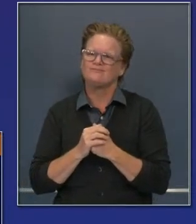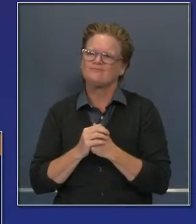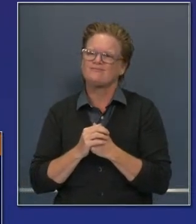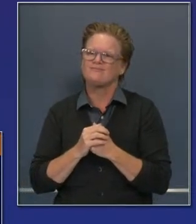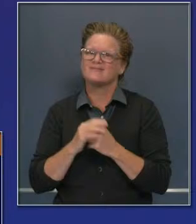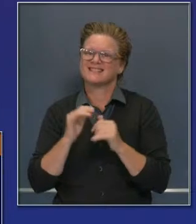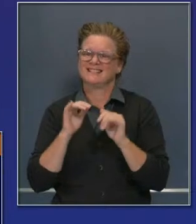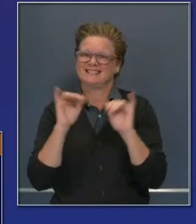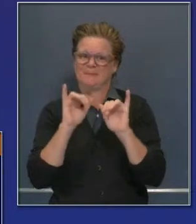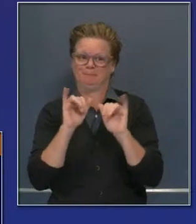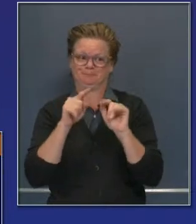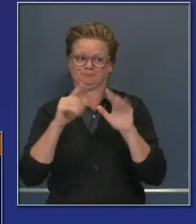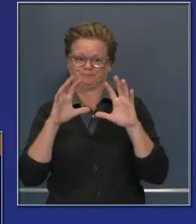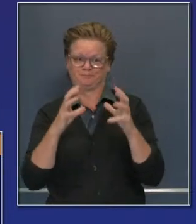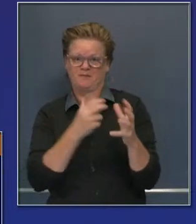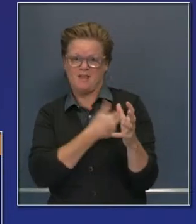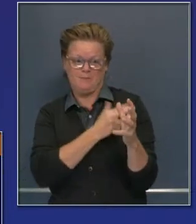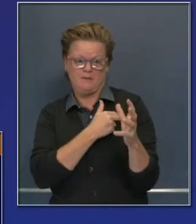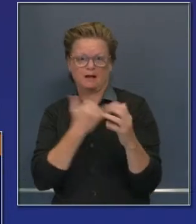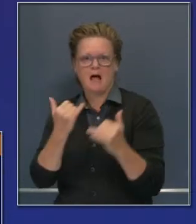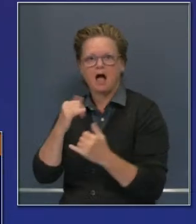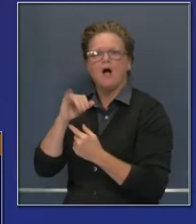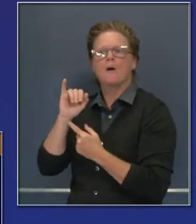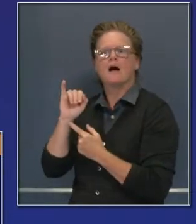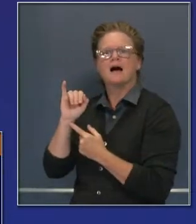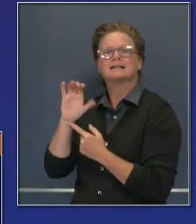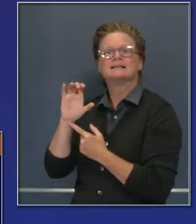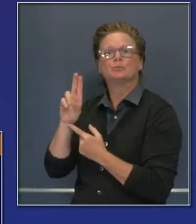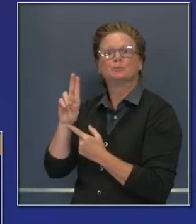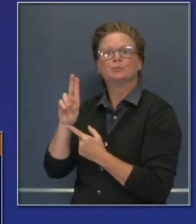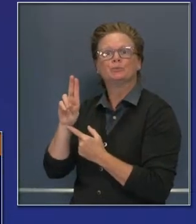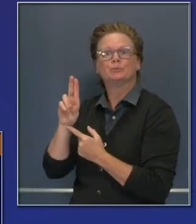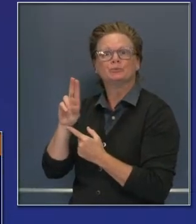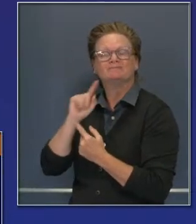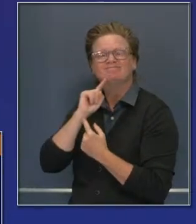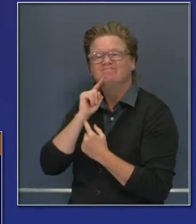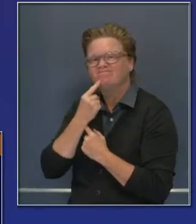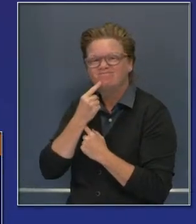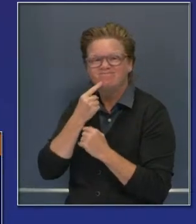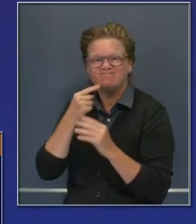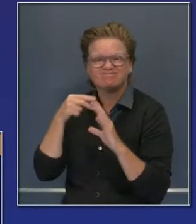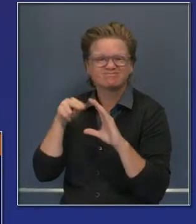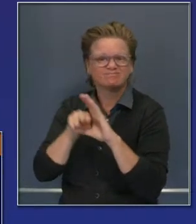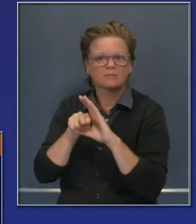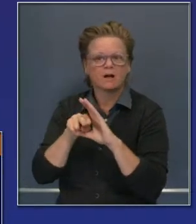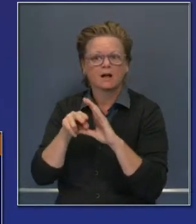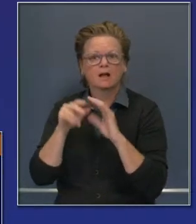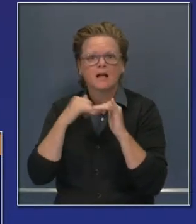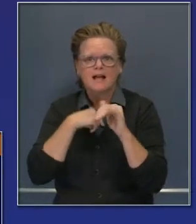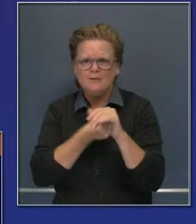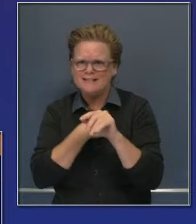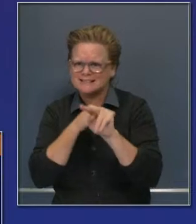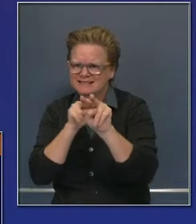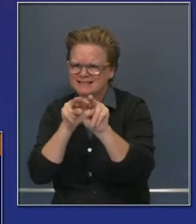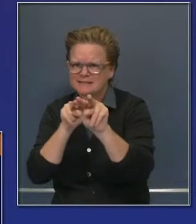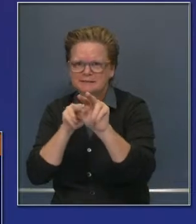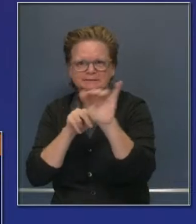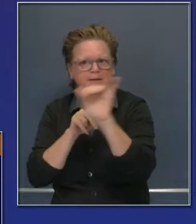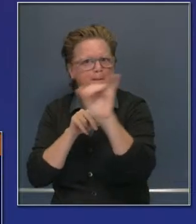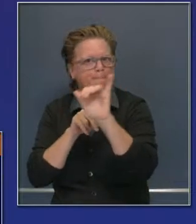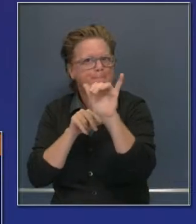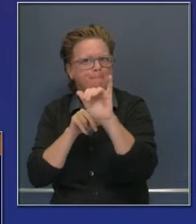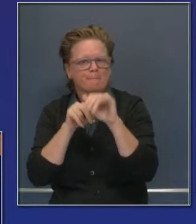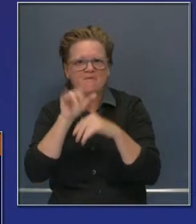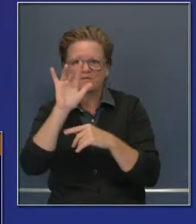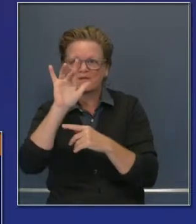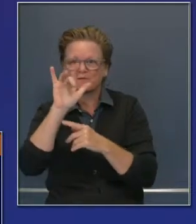in hospitalizations or the ICU admissions here in the state, tracking roughly similarly 25%